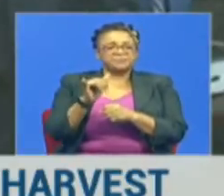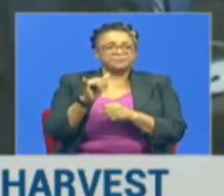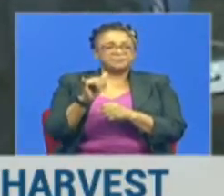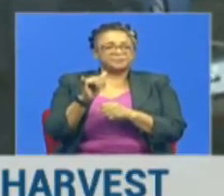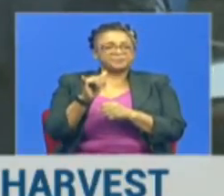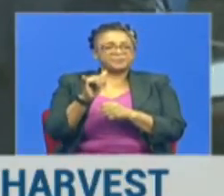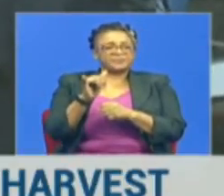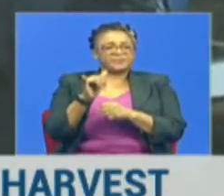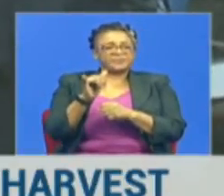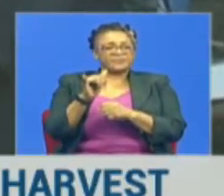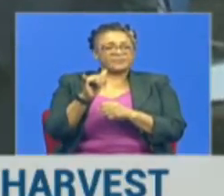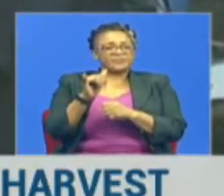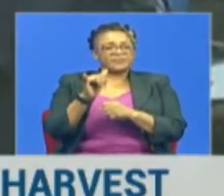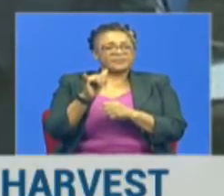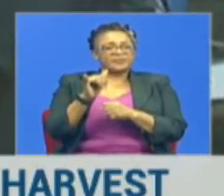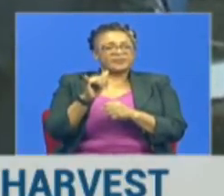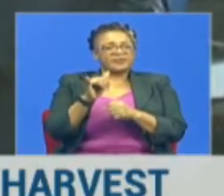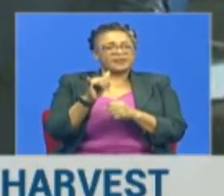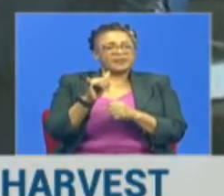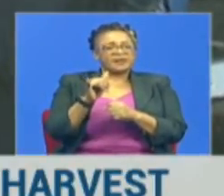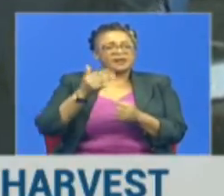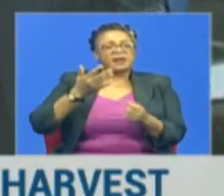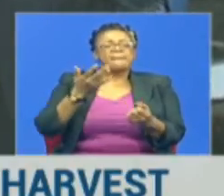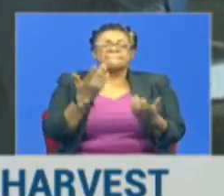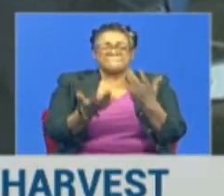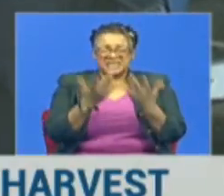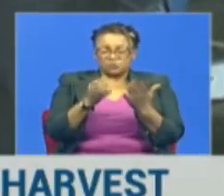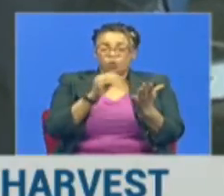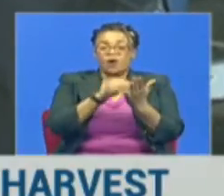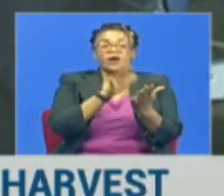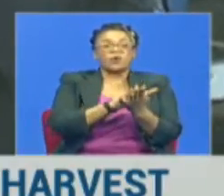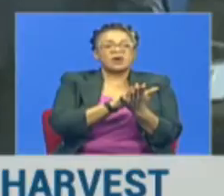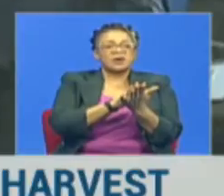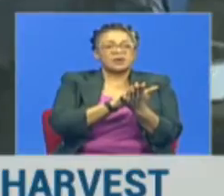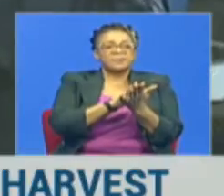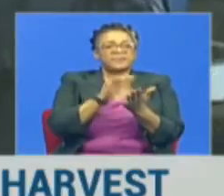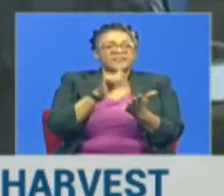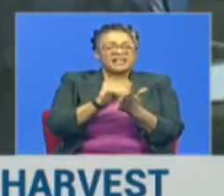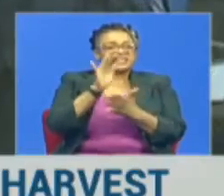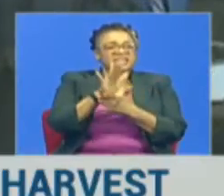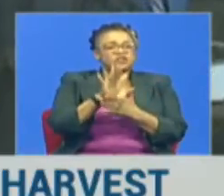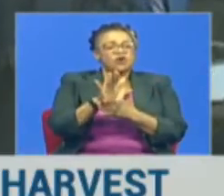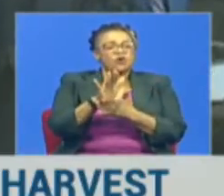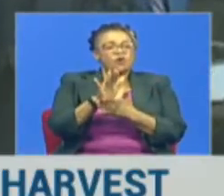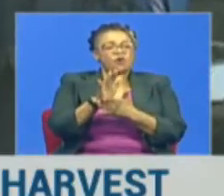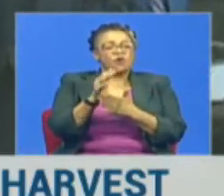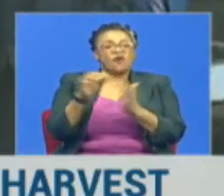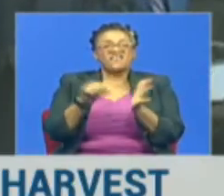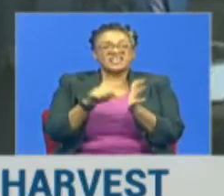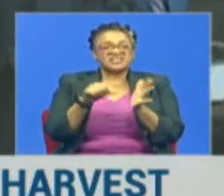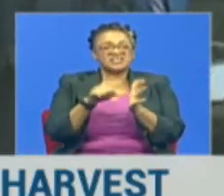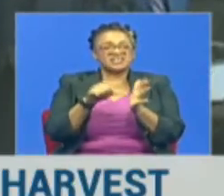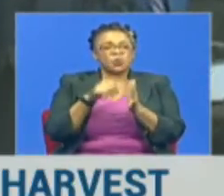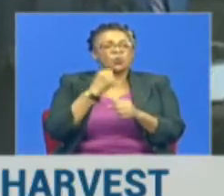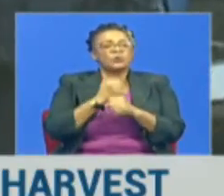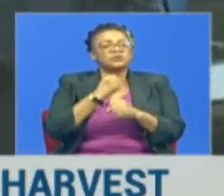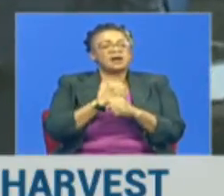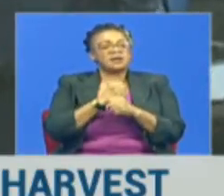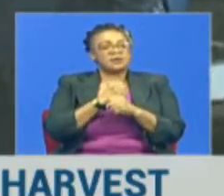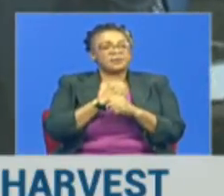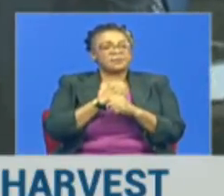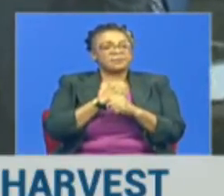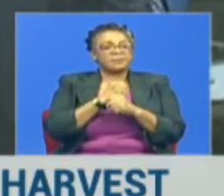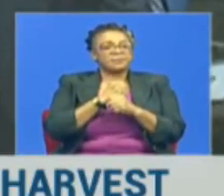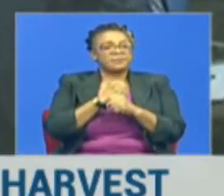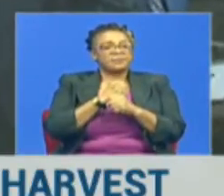do. May it go on record that the alleged offense was committed